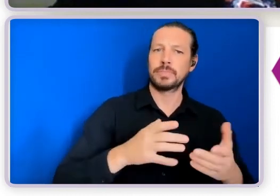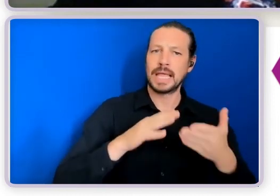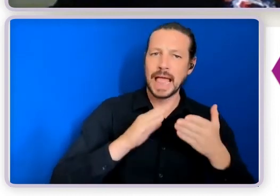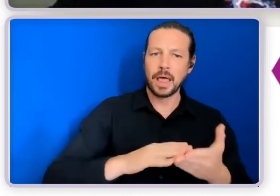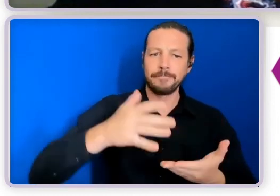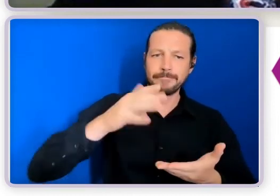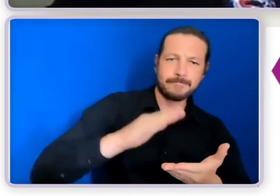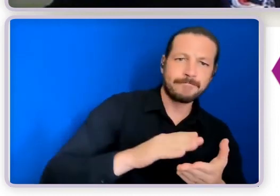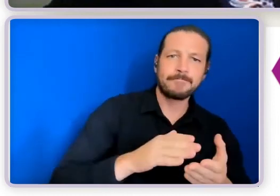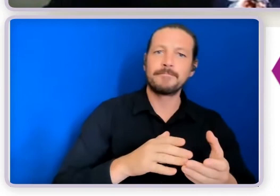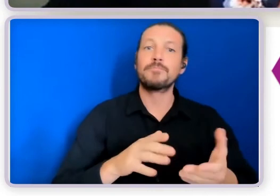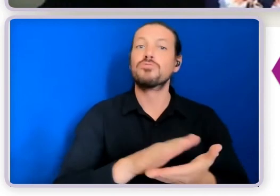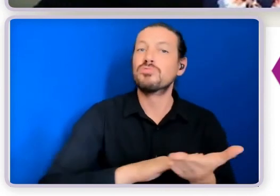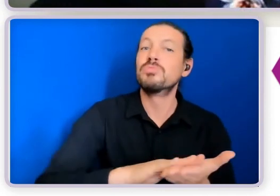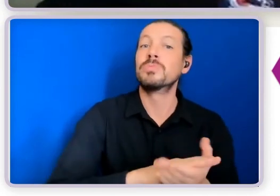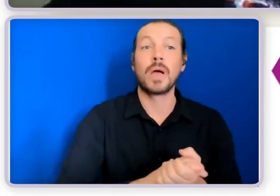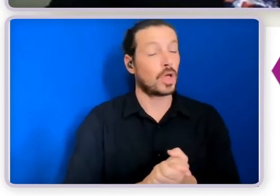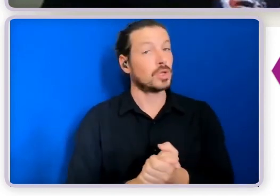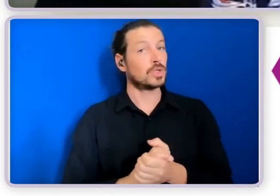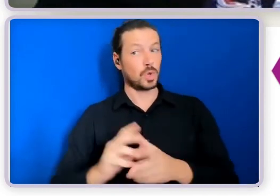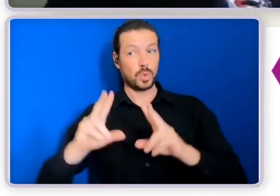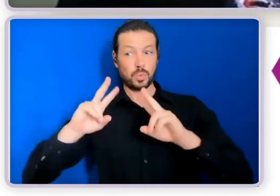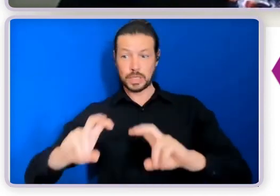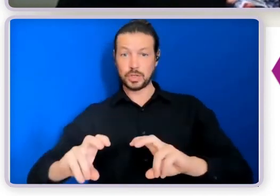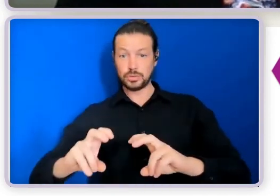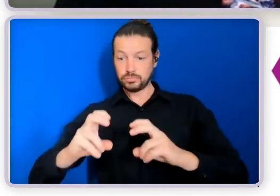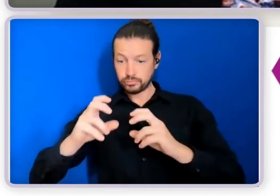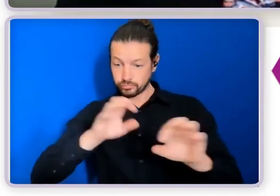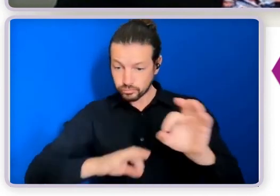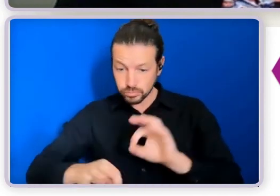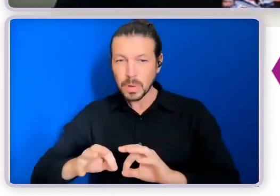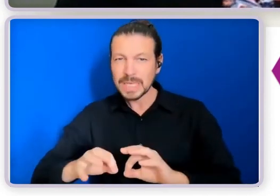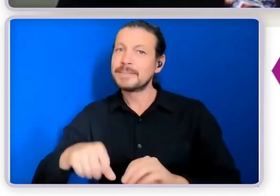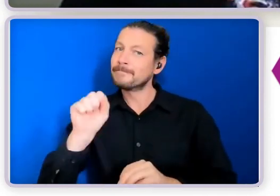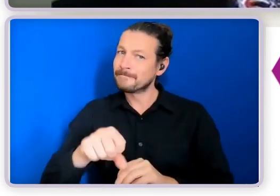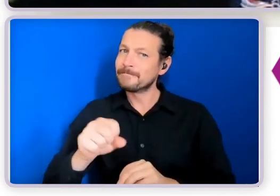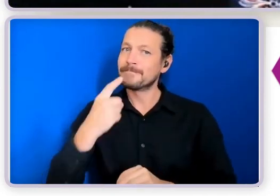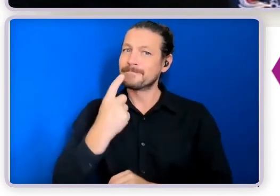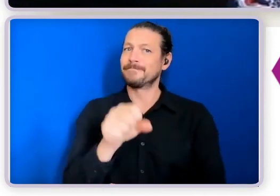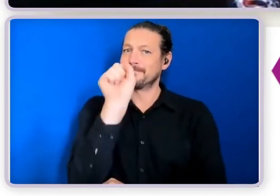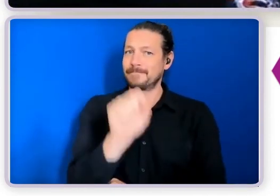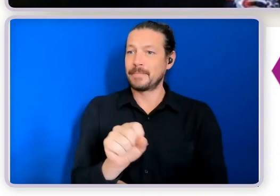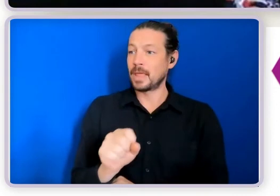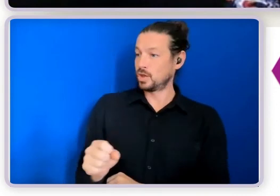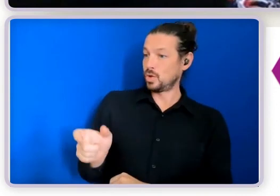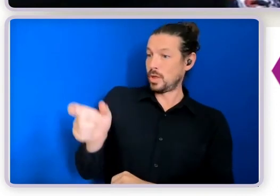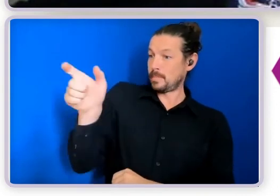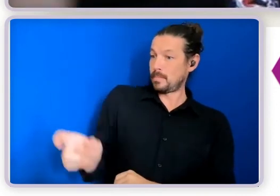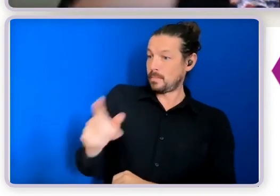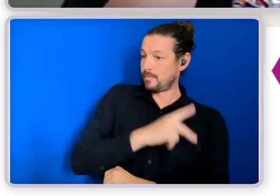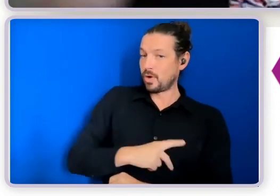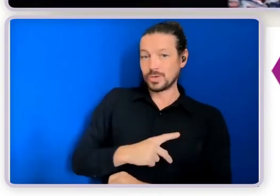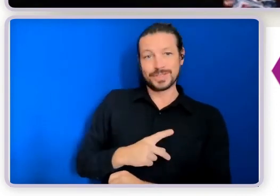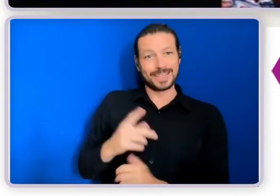what the research says, and it's directly attributable to the skills of the person working with them. So a good outcome looks